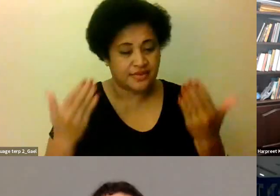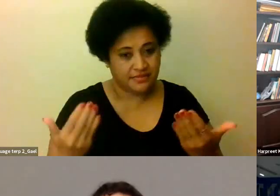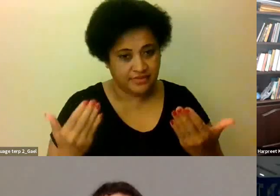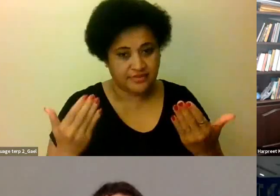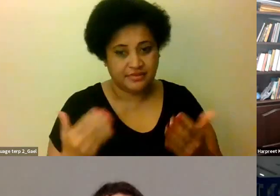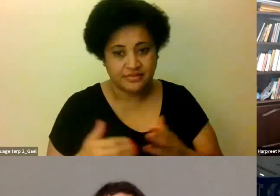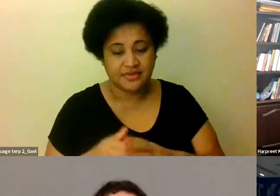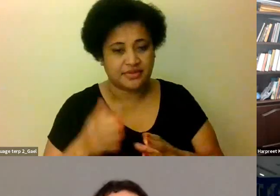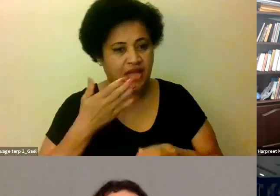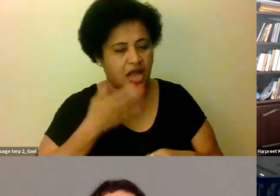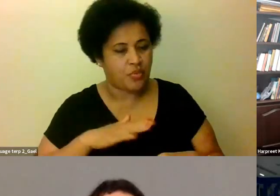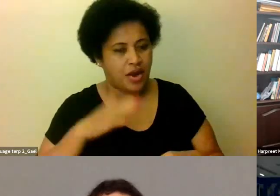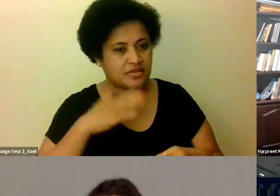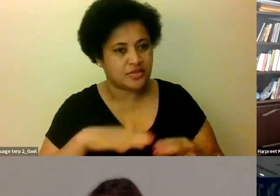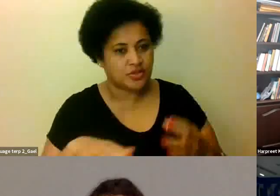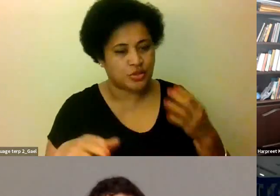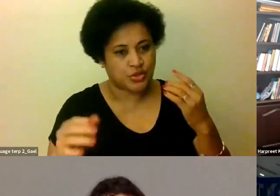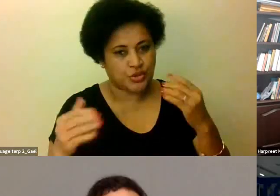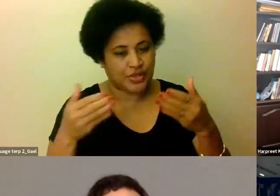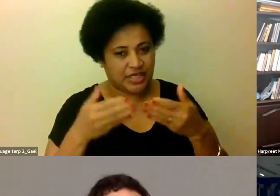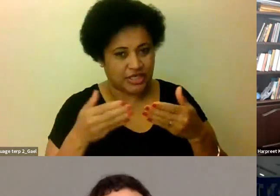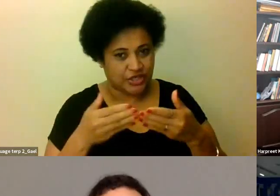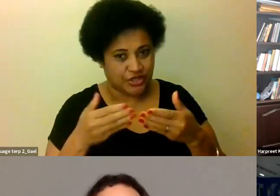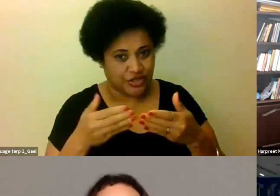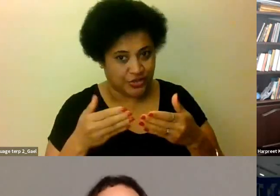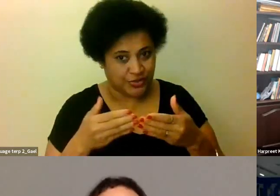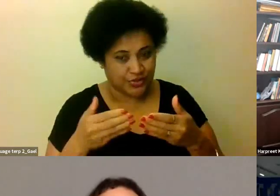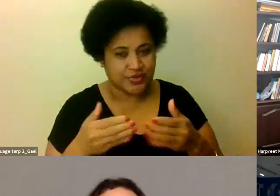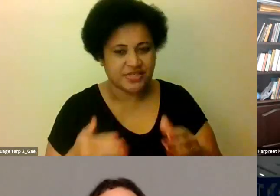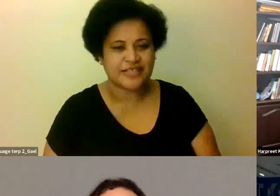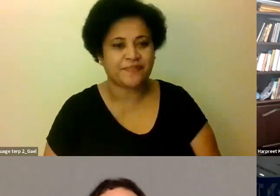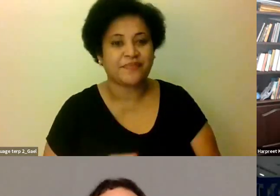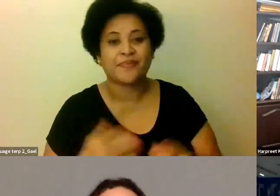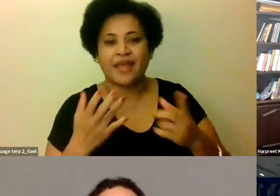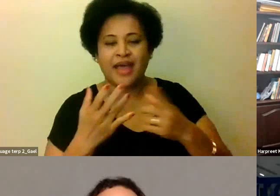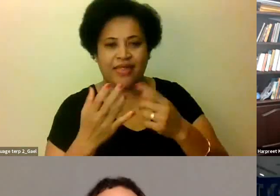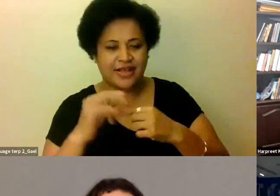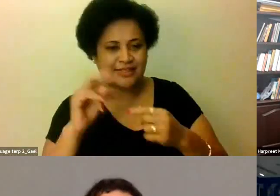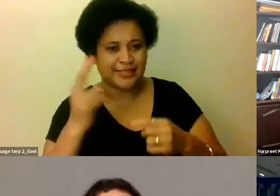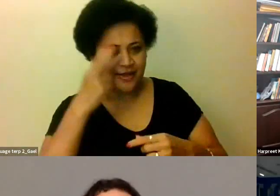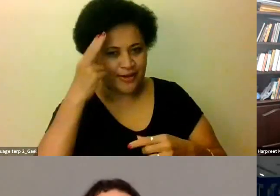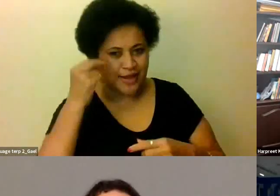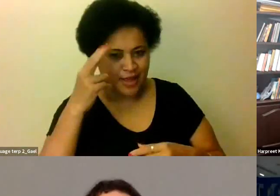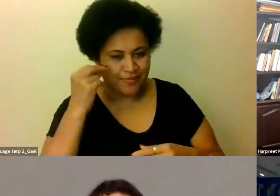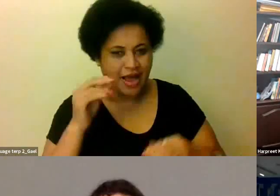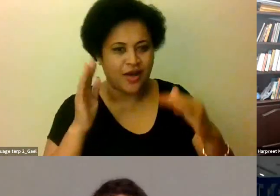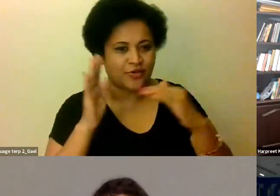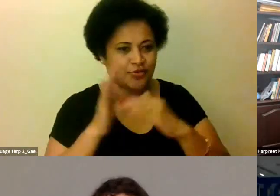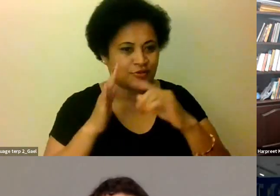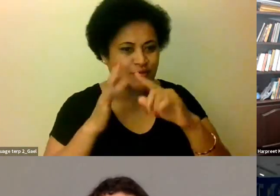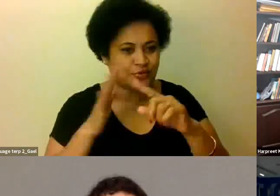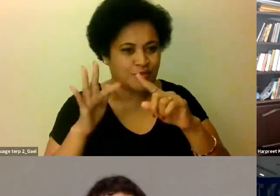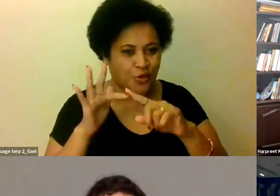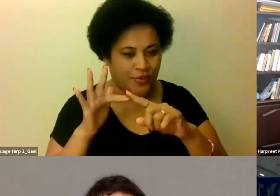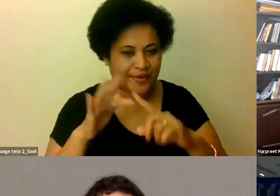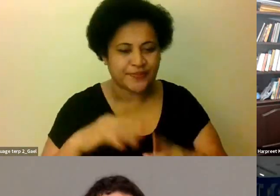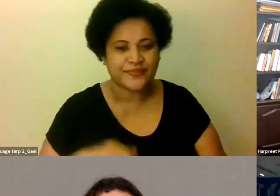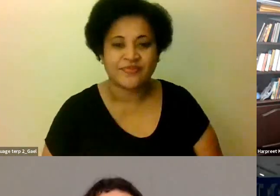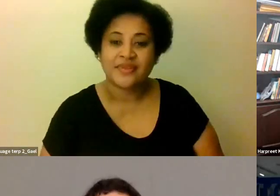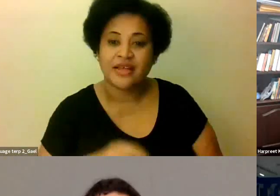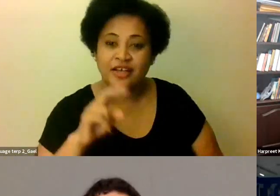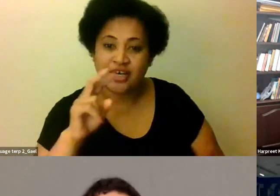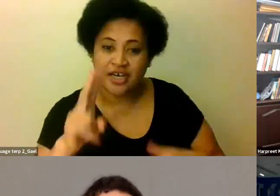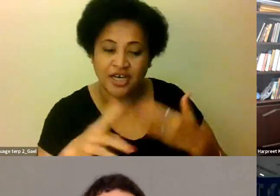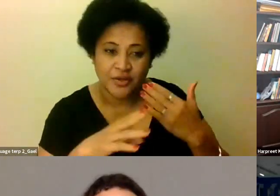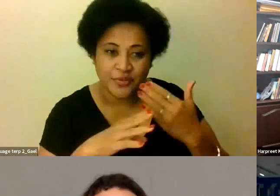also introduce the other Zoe, our other speaker, and her work. And maybe